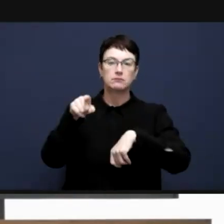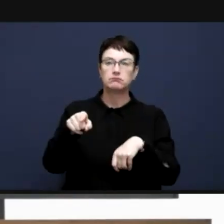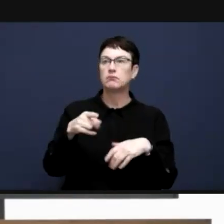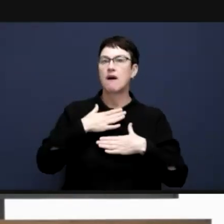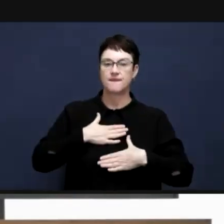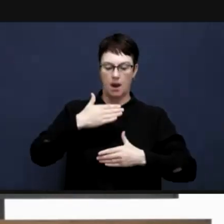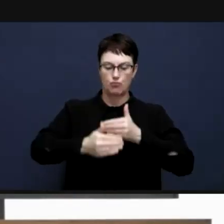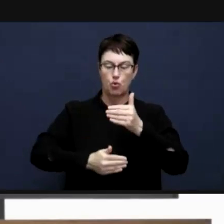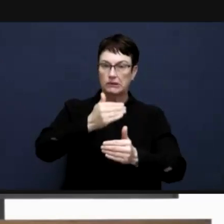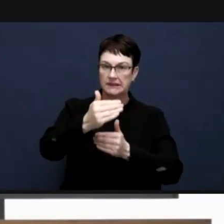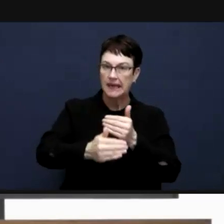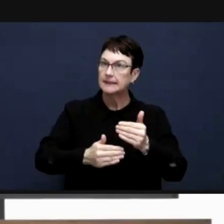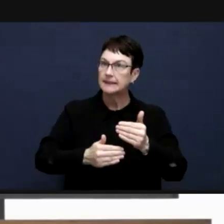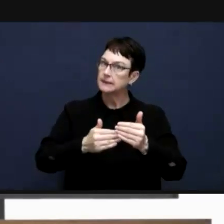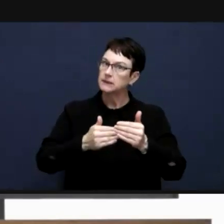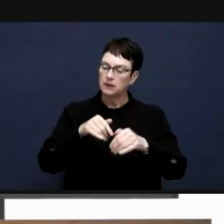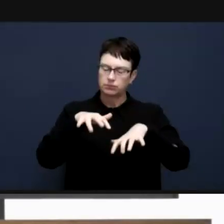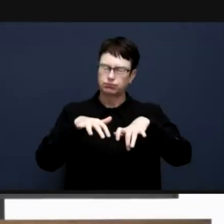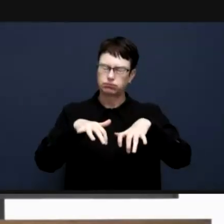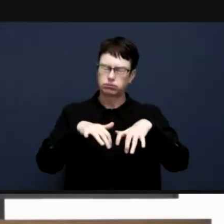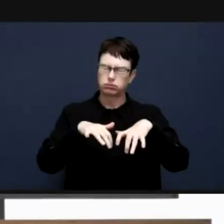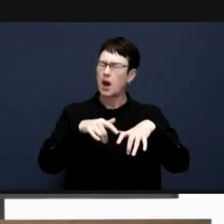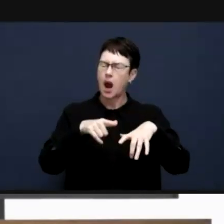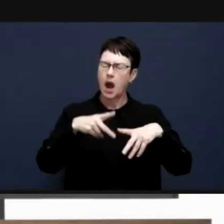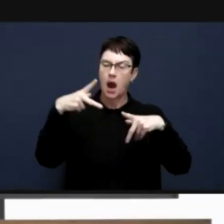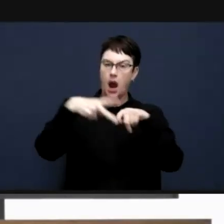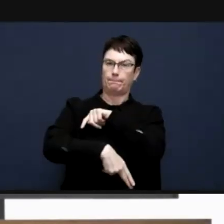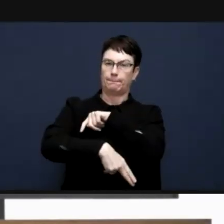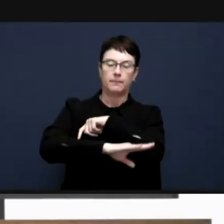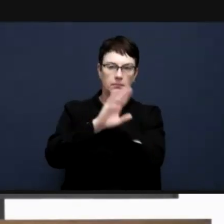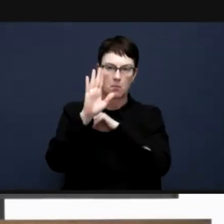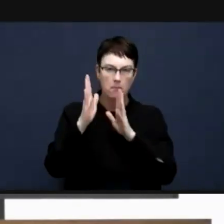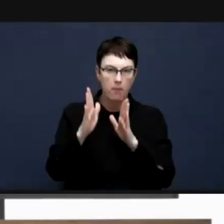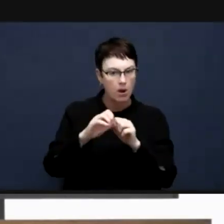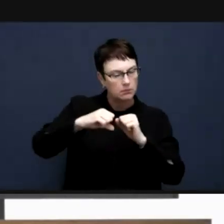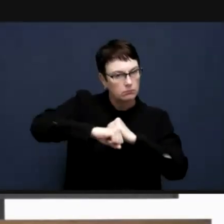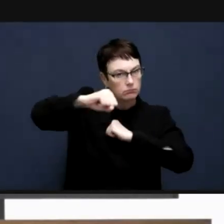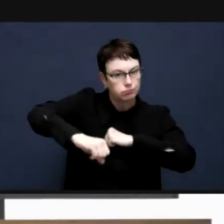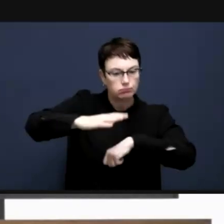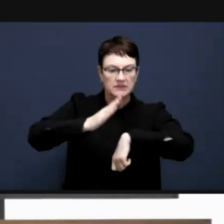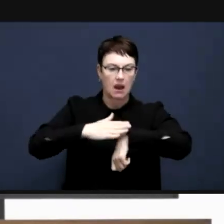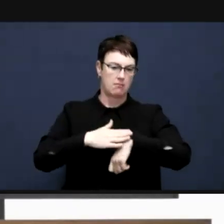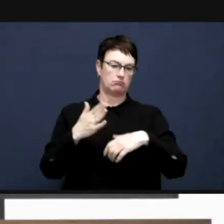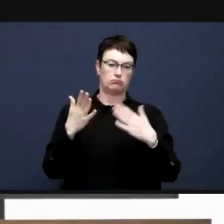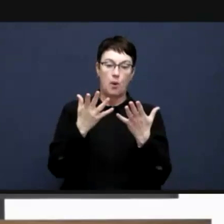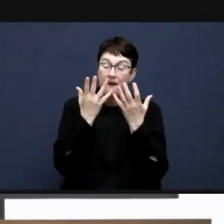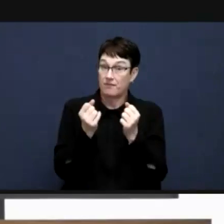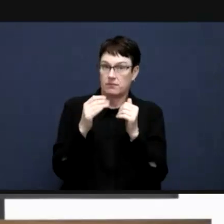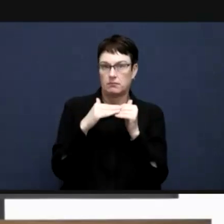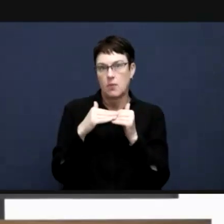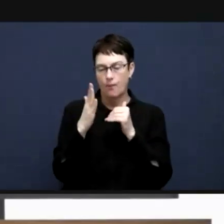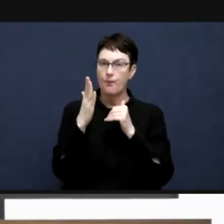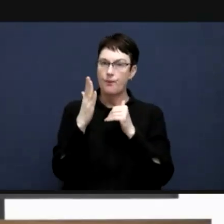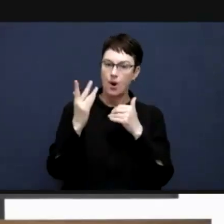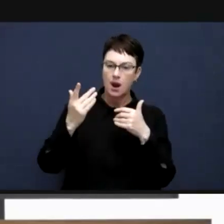Or documentation on resetting an account password, for example, if there is documentation on that. Even though that is not